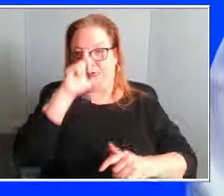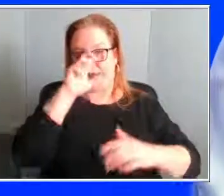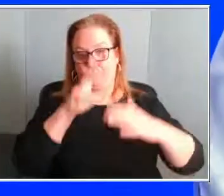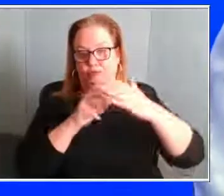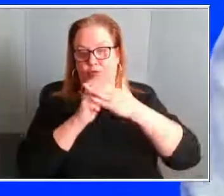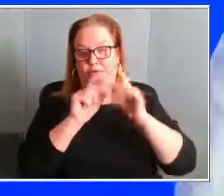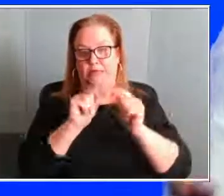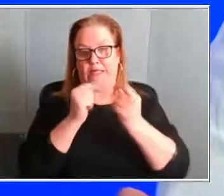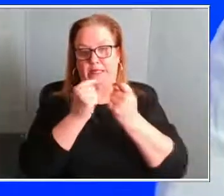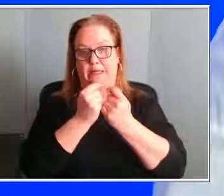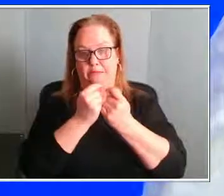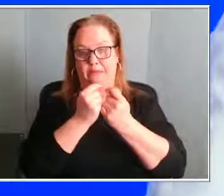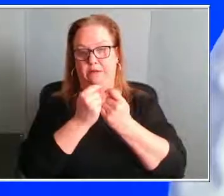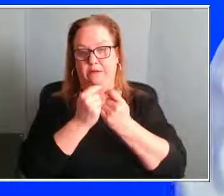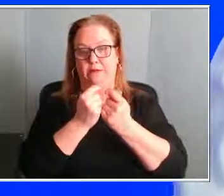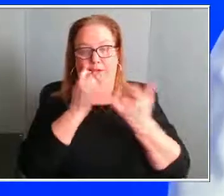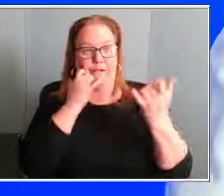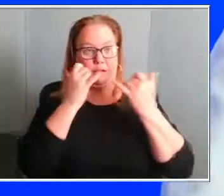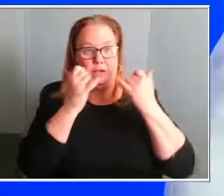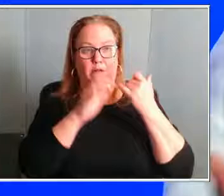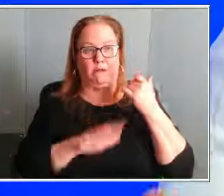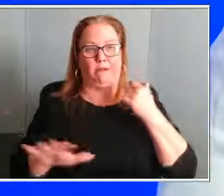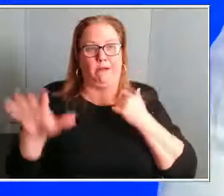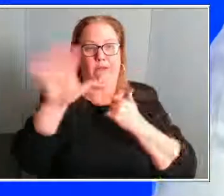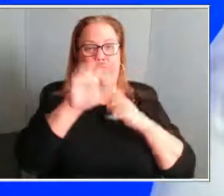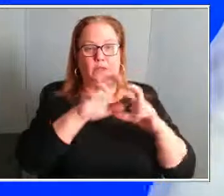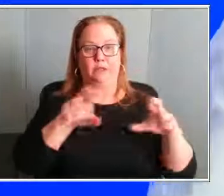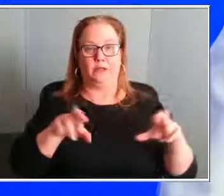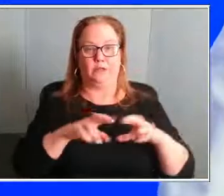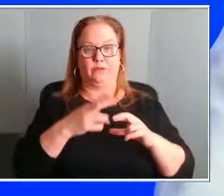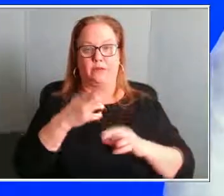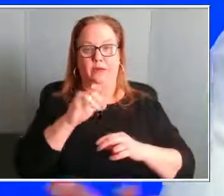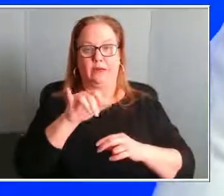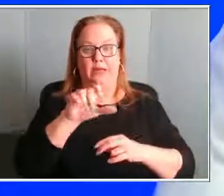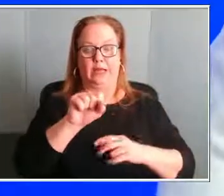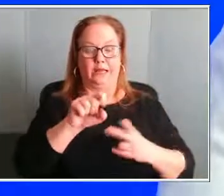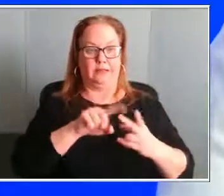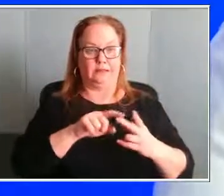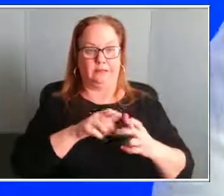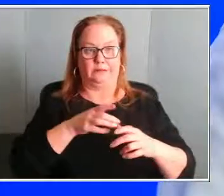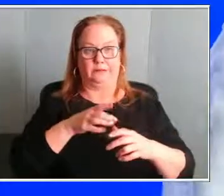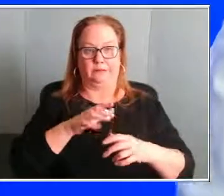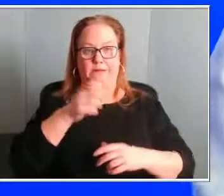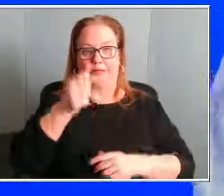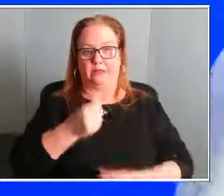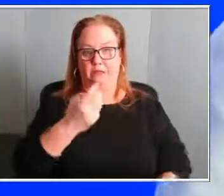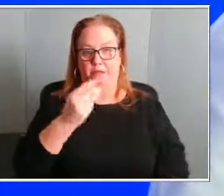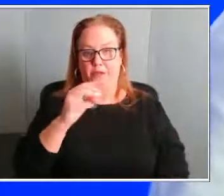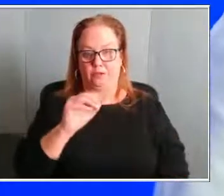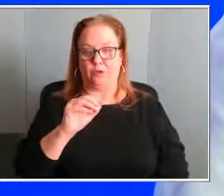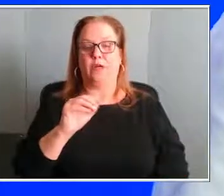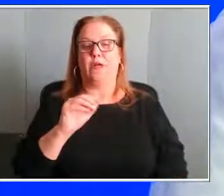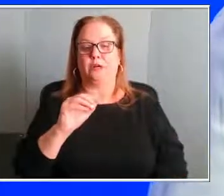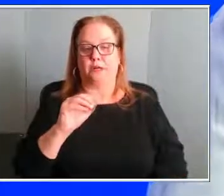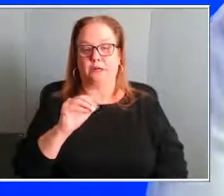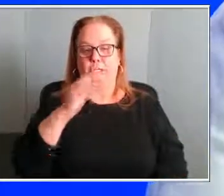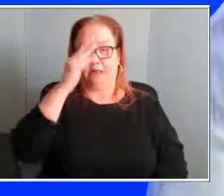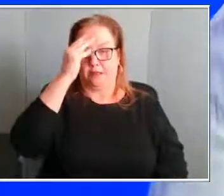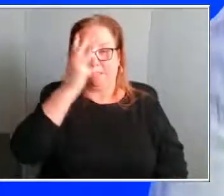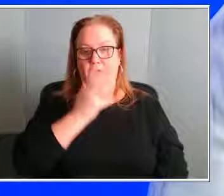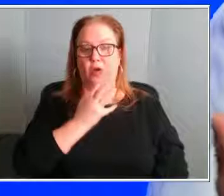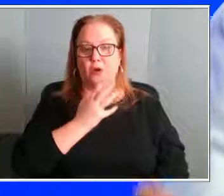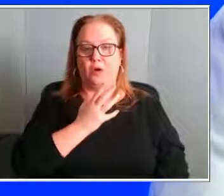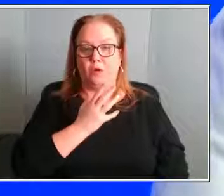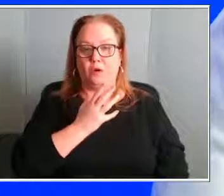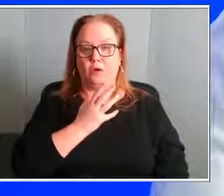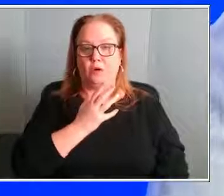from anywhere, you know, around the region, all the way out to Hayes, past Hayes, even southern Missouri, and then they'll let myself or one of my partners,